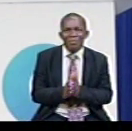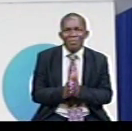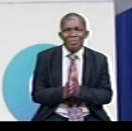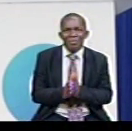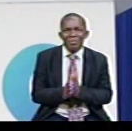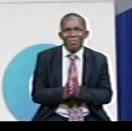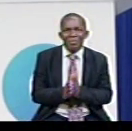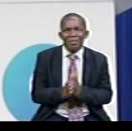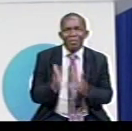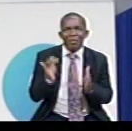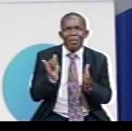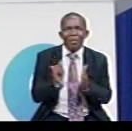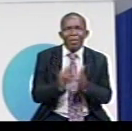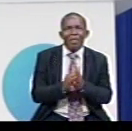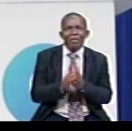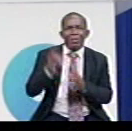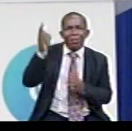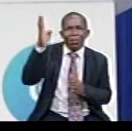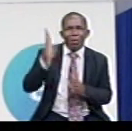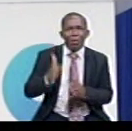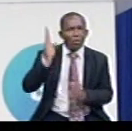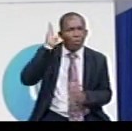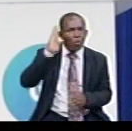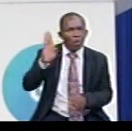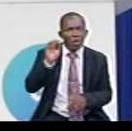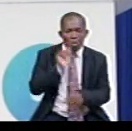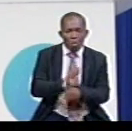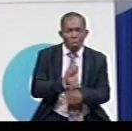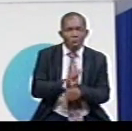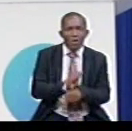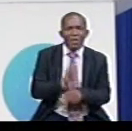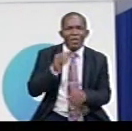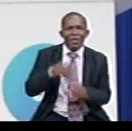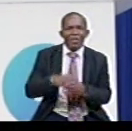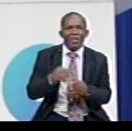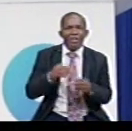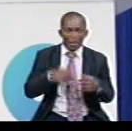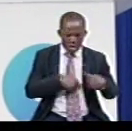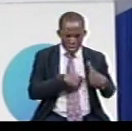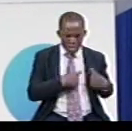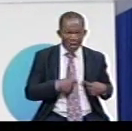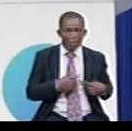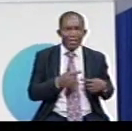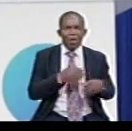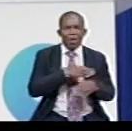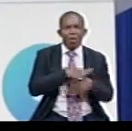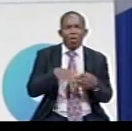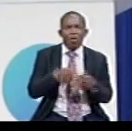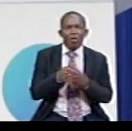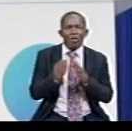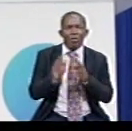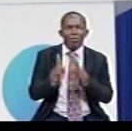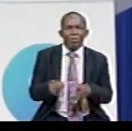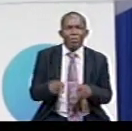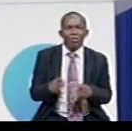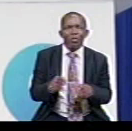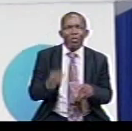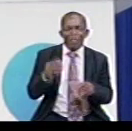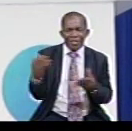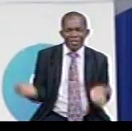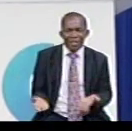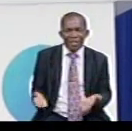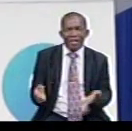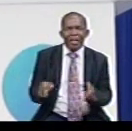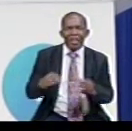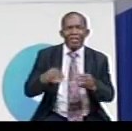That God will work in the hearts of all the audience, both online and those in the Alpha location.